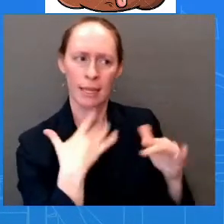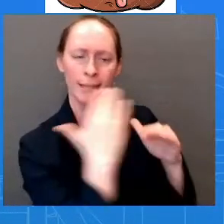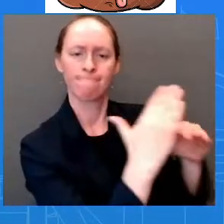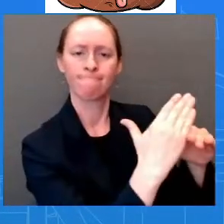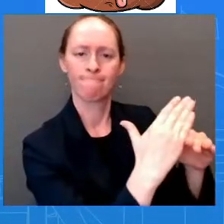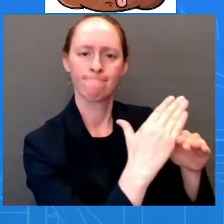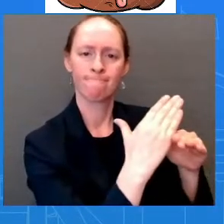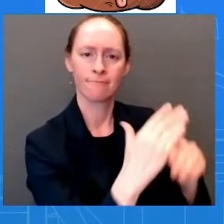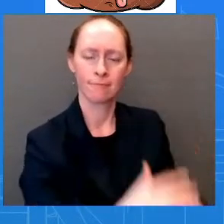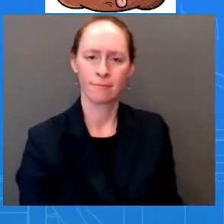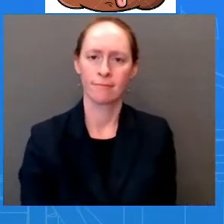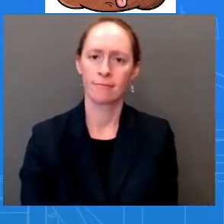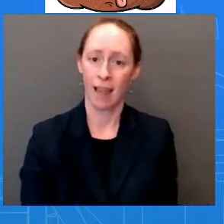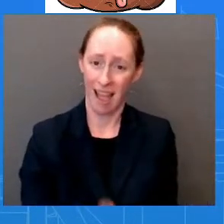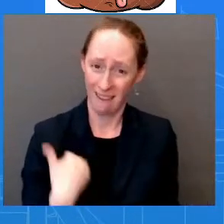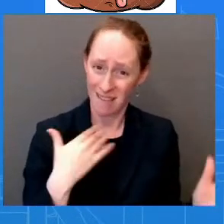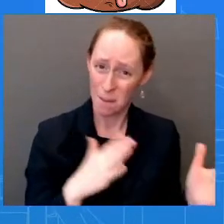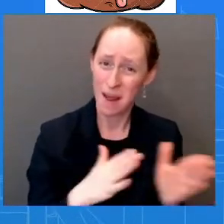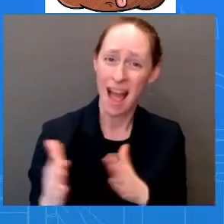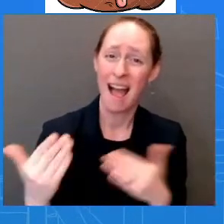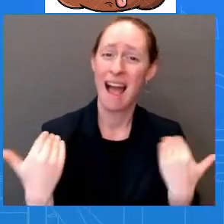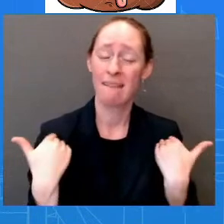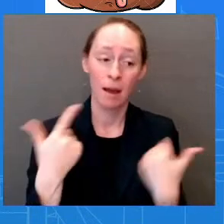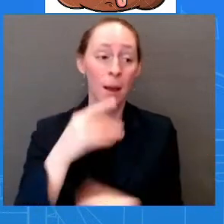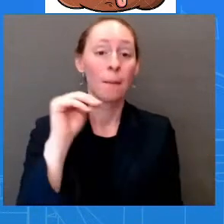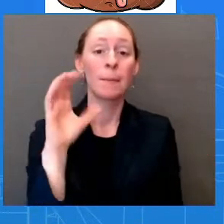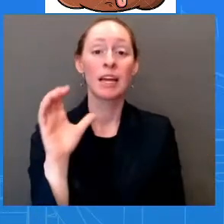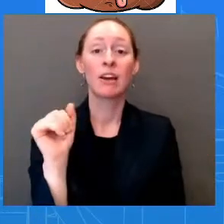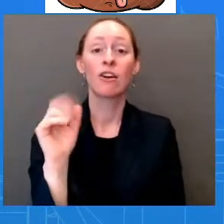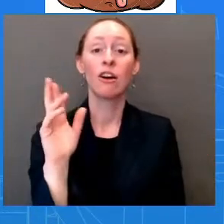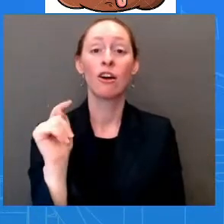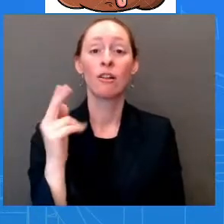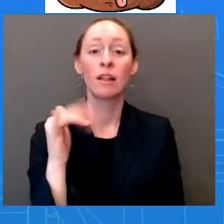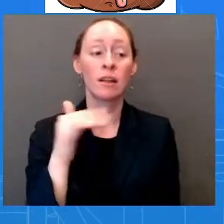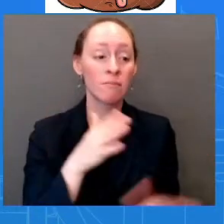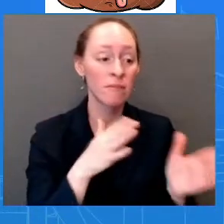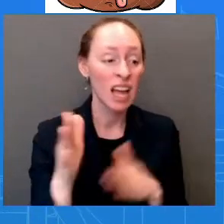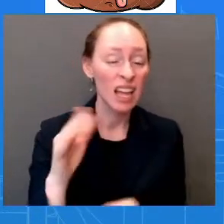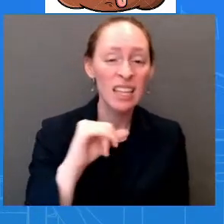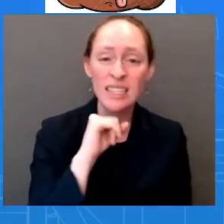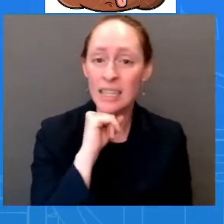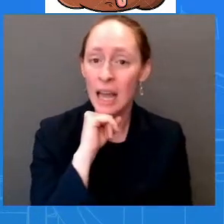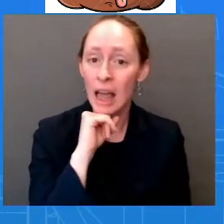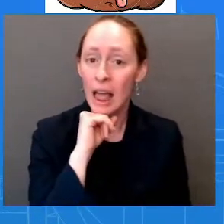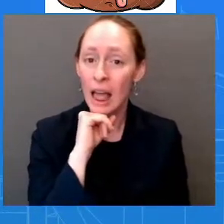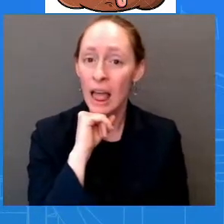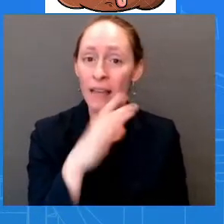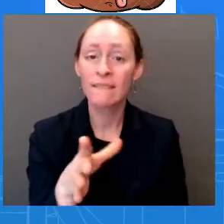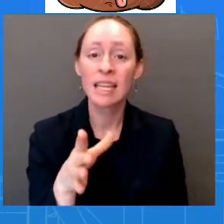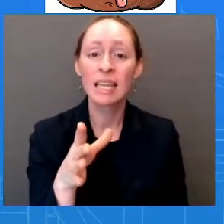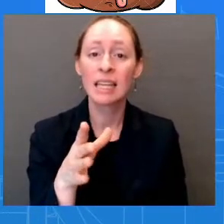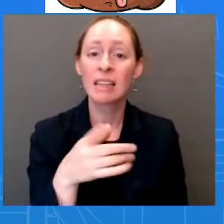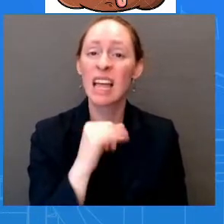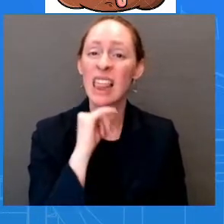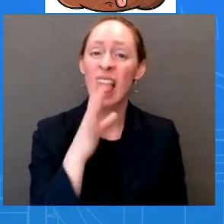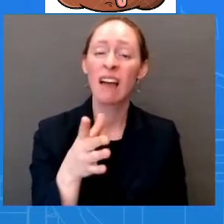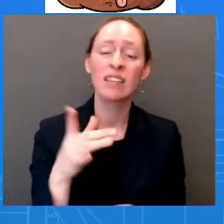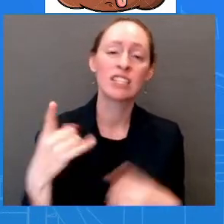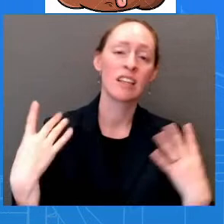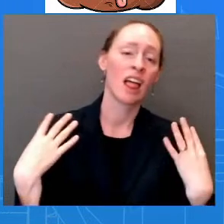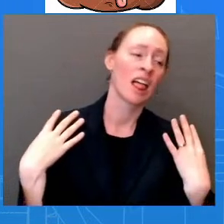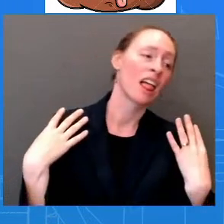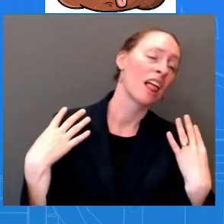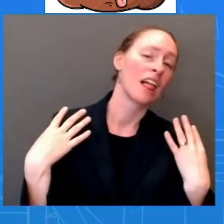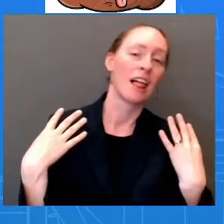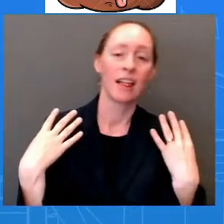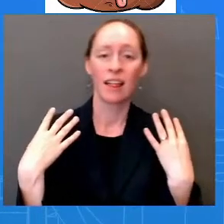The Republican Party has no plan. They do nothing except do political stunts. So is there a change in approach? So given that you're changing leadership at